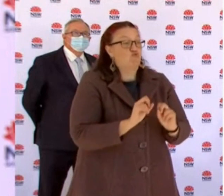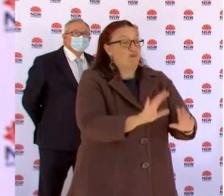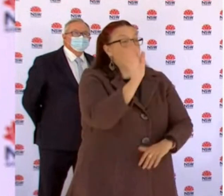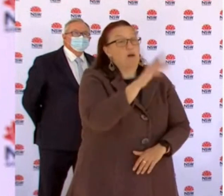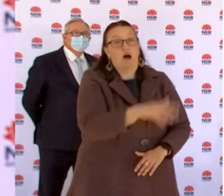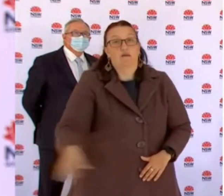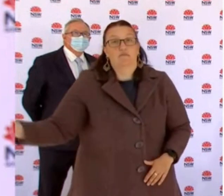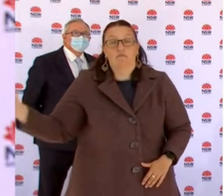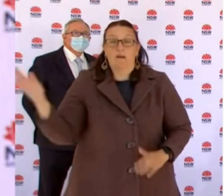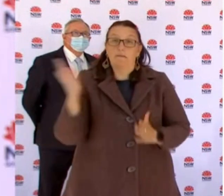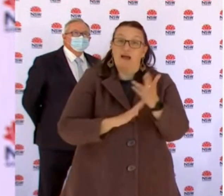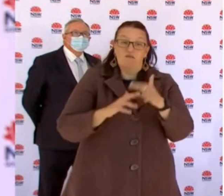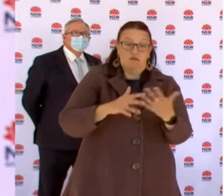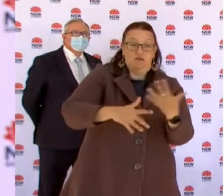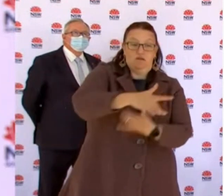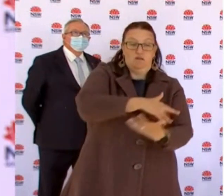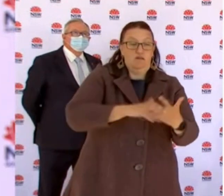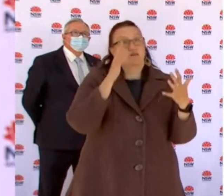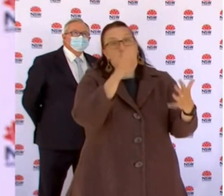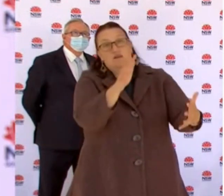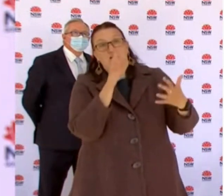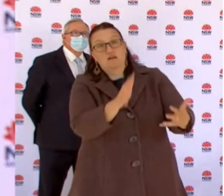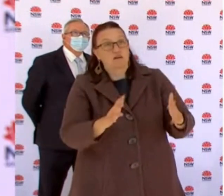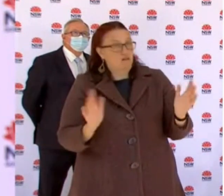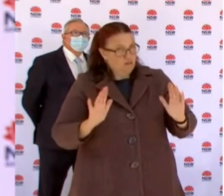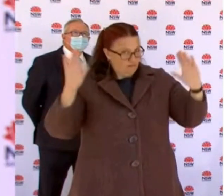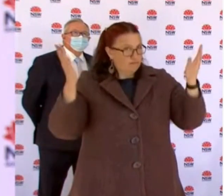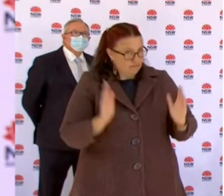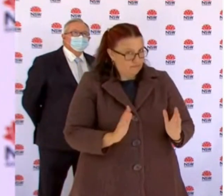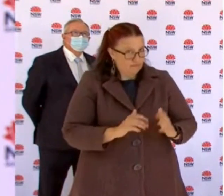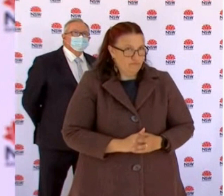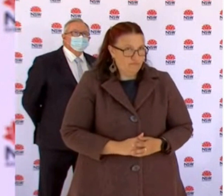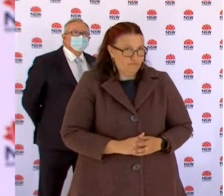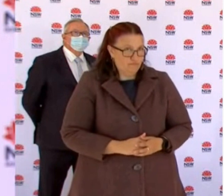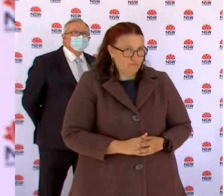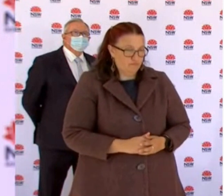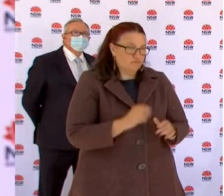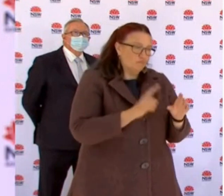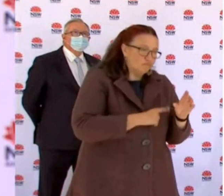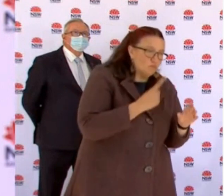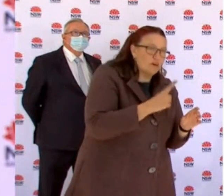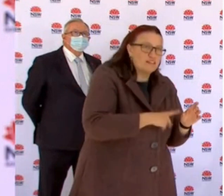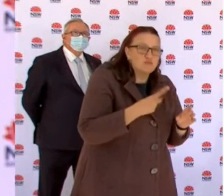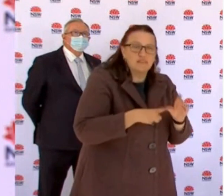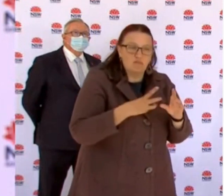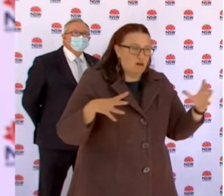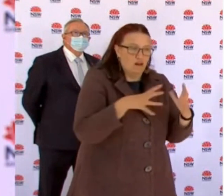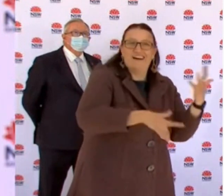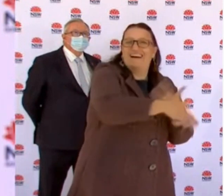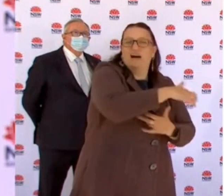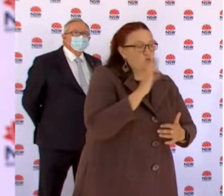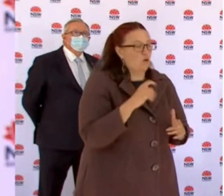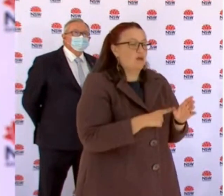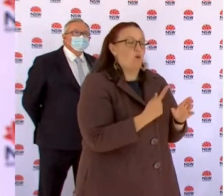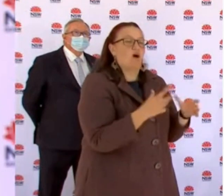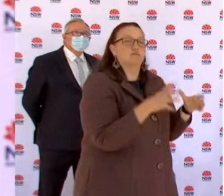functions and gatherings on schools. We try and minimise mixing across school grades so that if you've got one